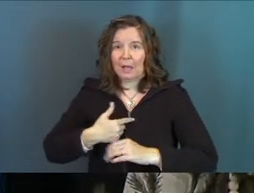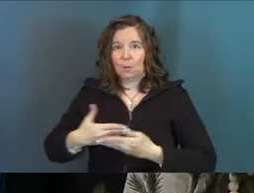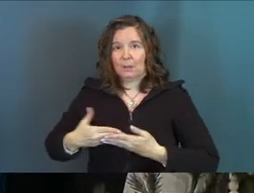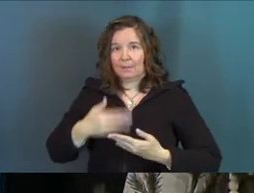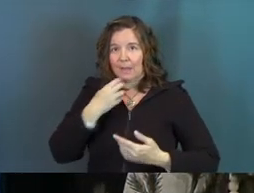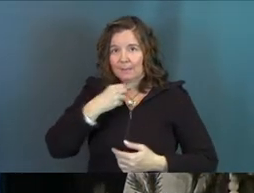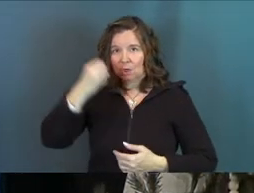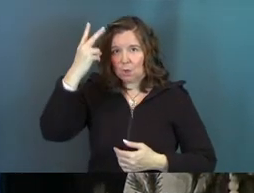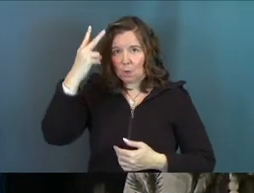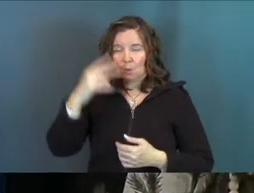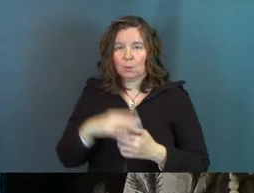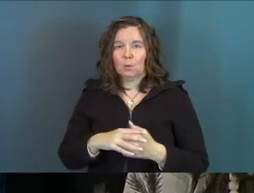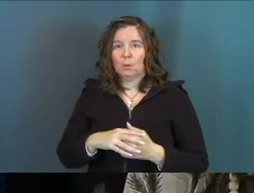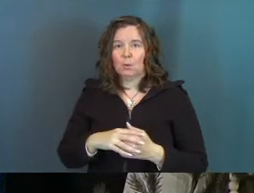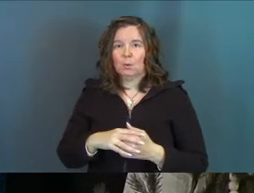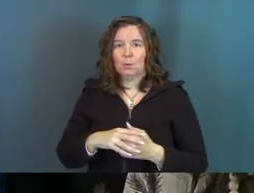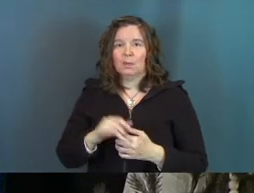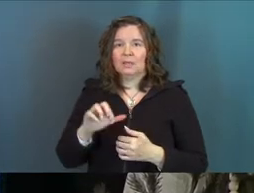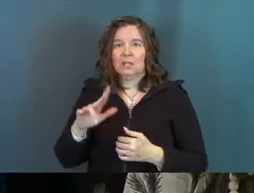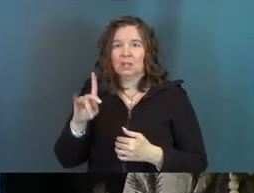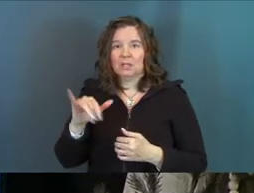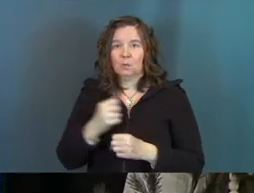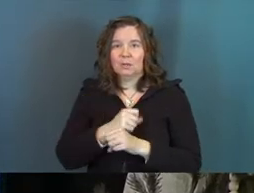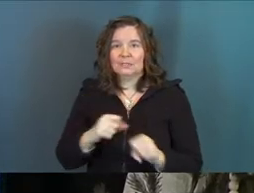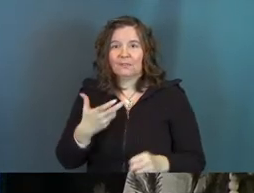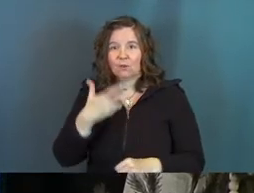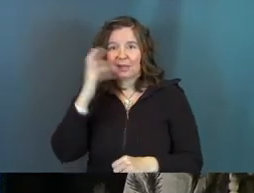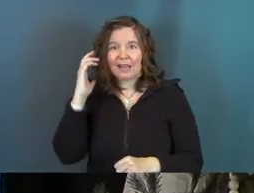goat. The calf and the yearling will be safe with the lion,